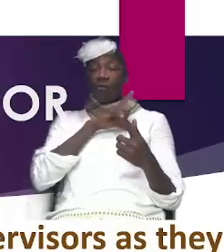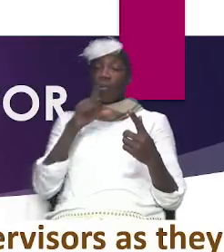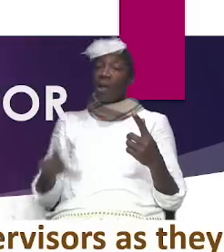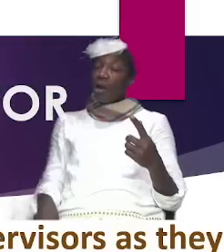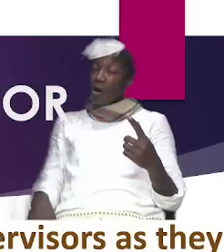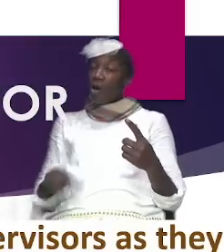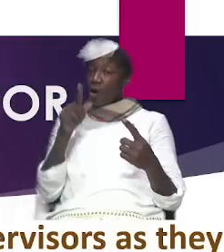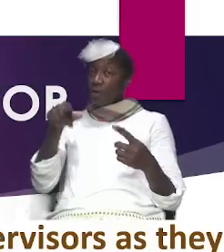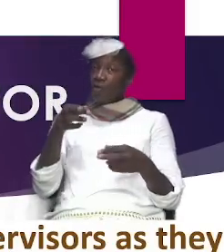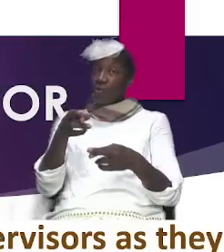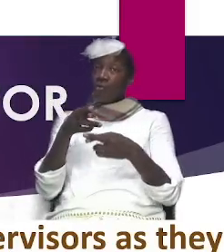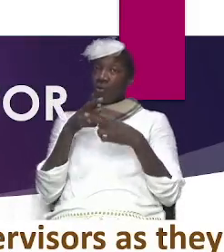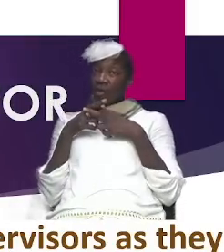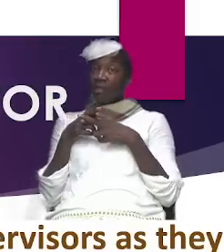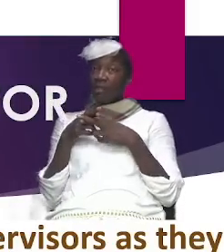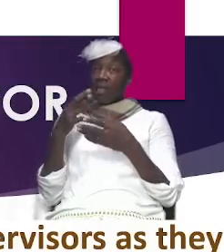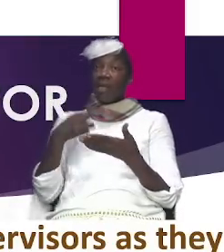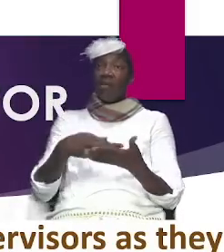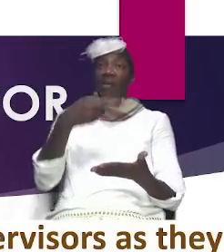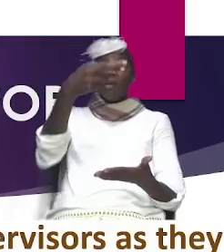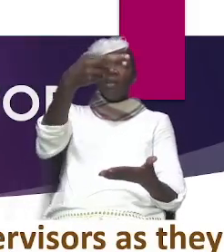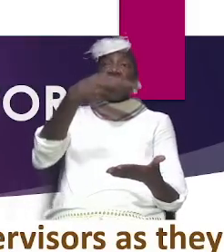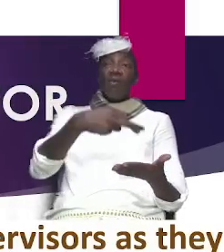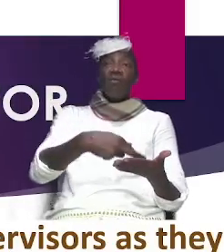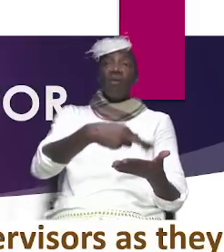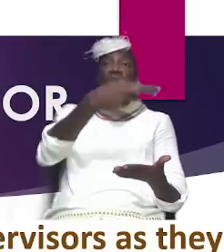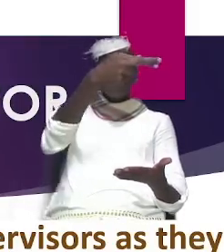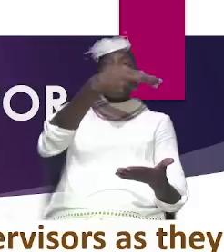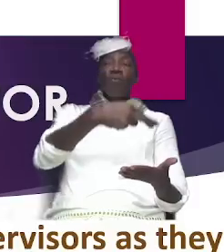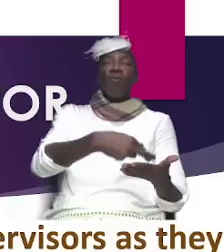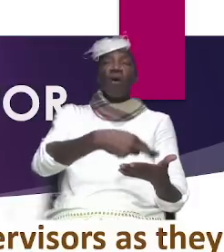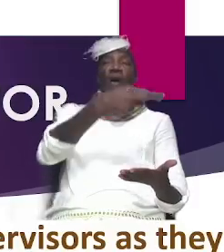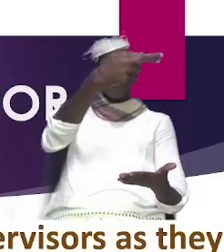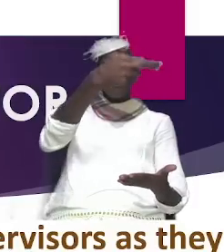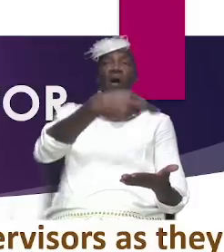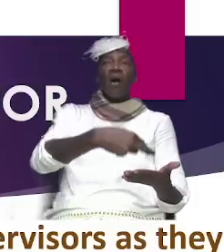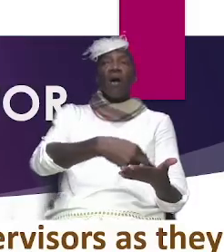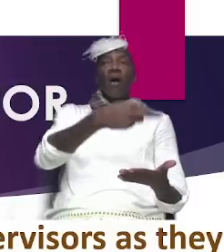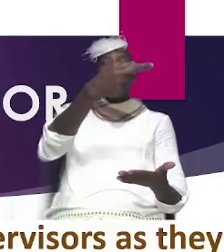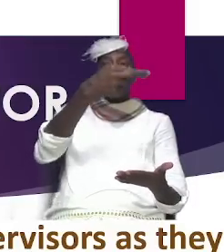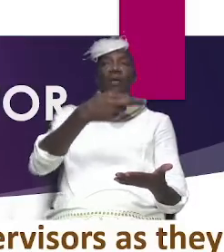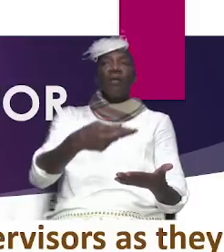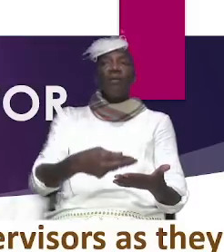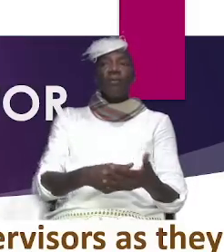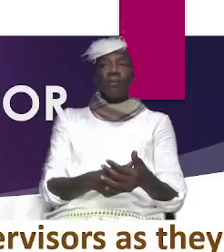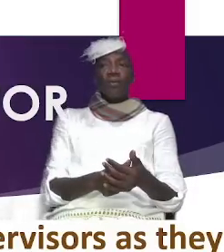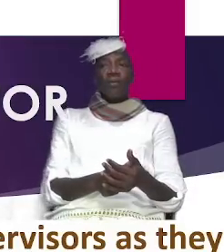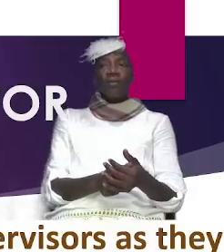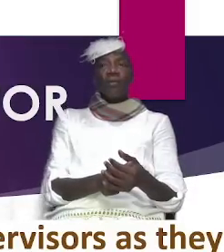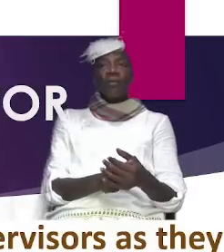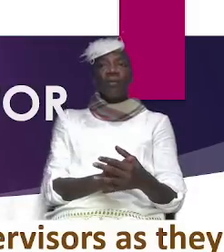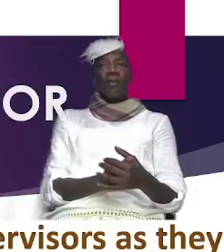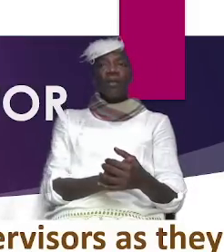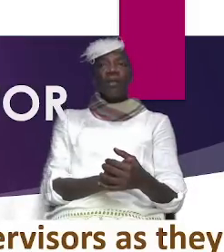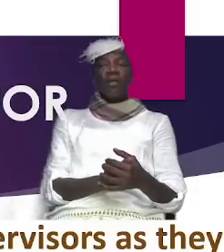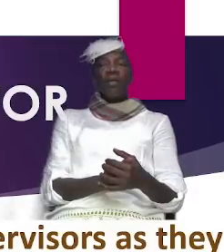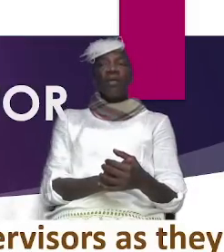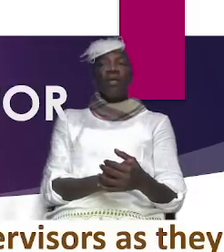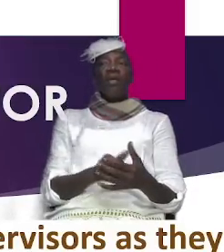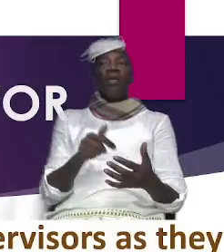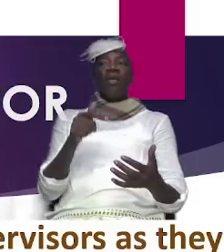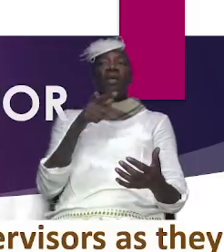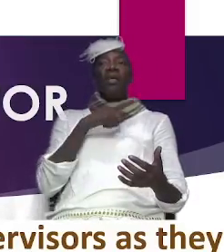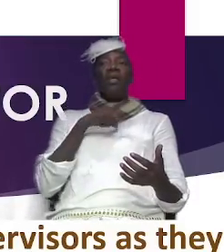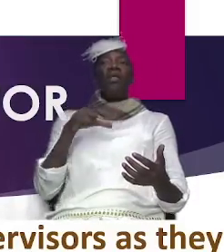will receive the reward of the inheritance. And then here's how he finishes it. It is